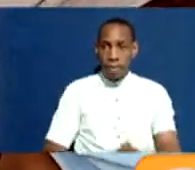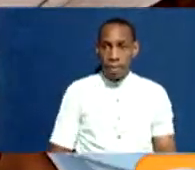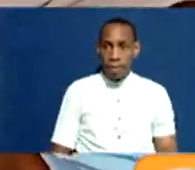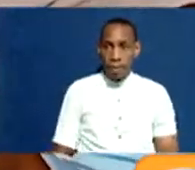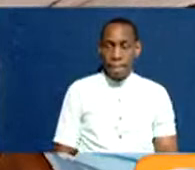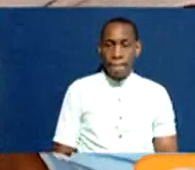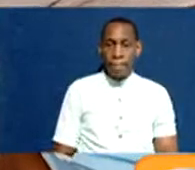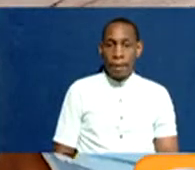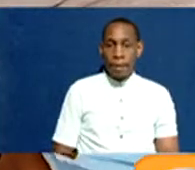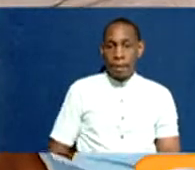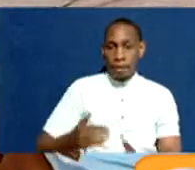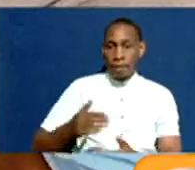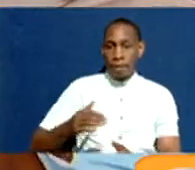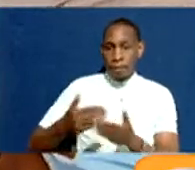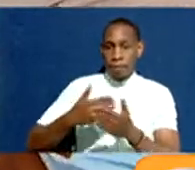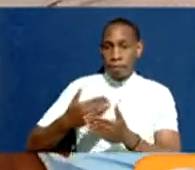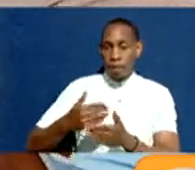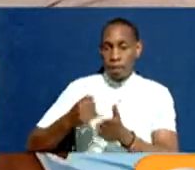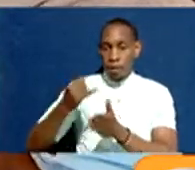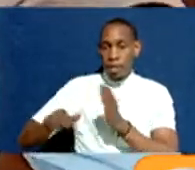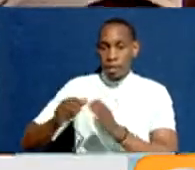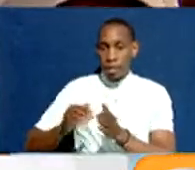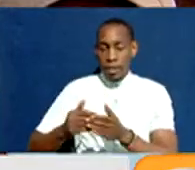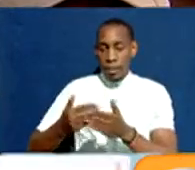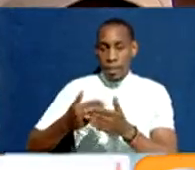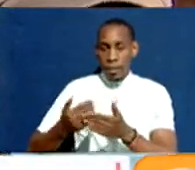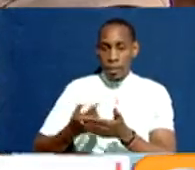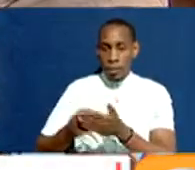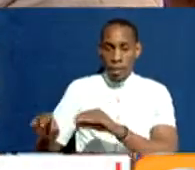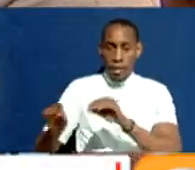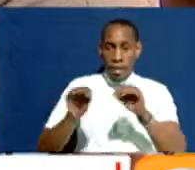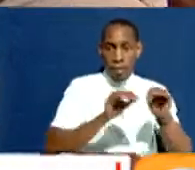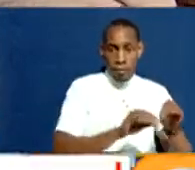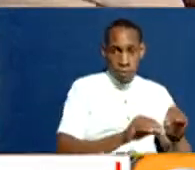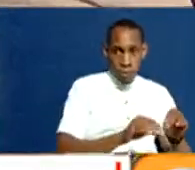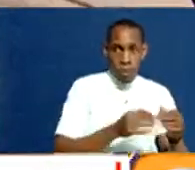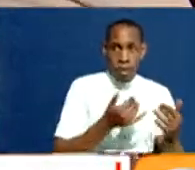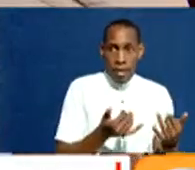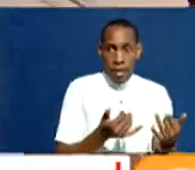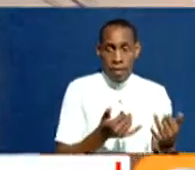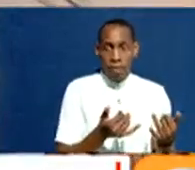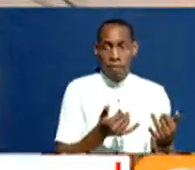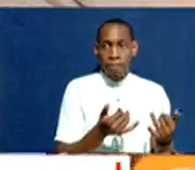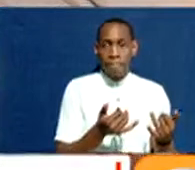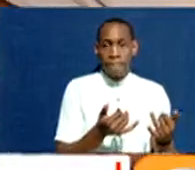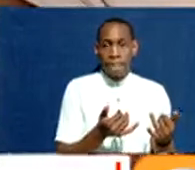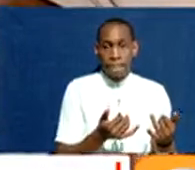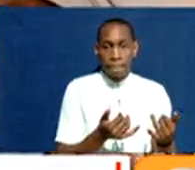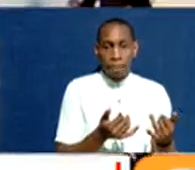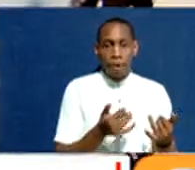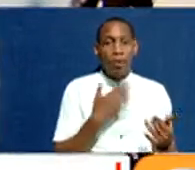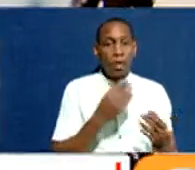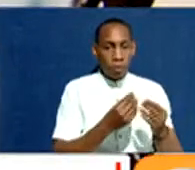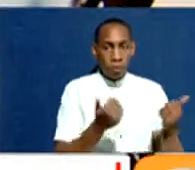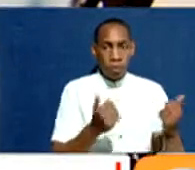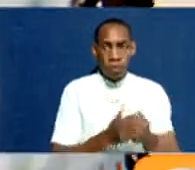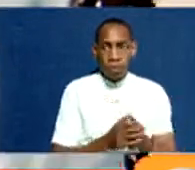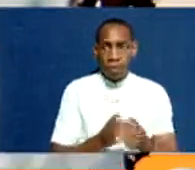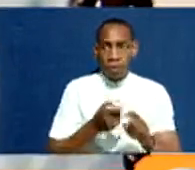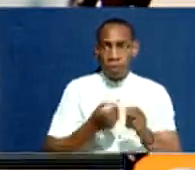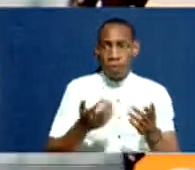industrial area, lakini nimetoka huko last week on Friday. Silenda nimekuwa free, nilikuwa nataka line zangu zishughulikiwe. Nimetoka